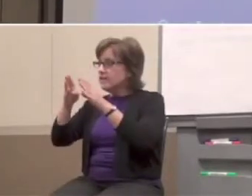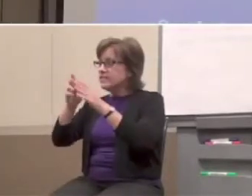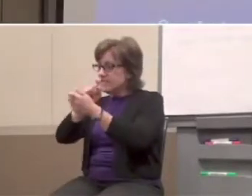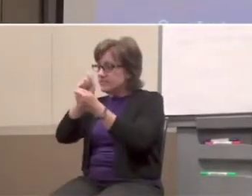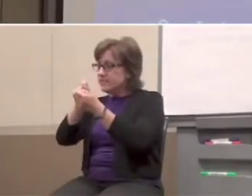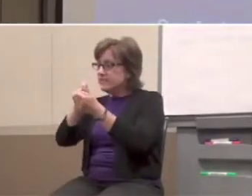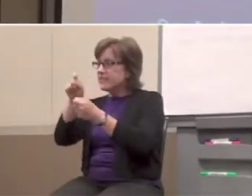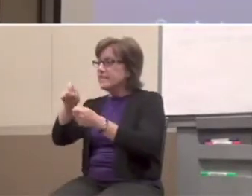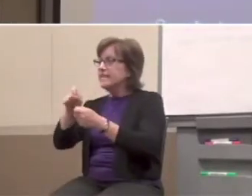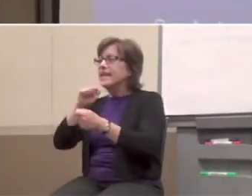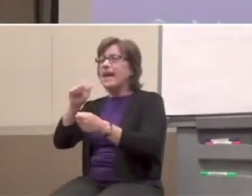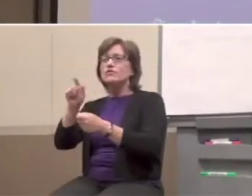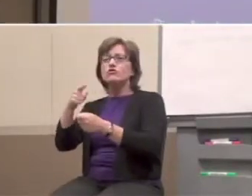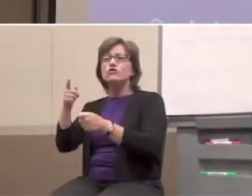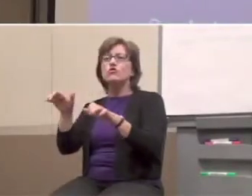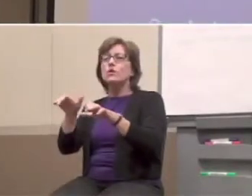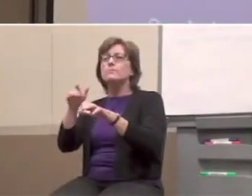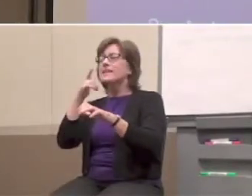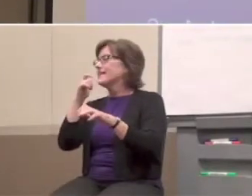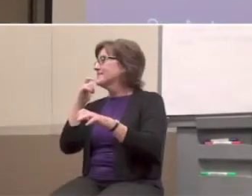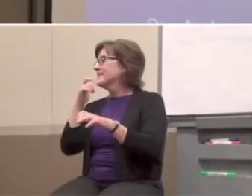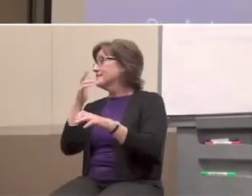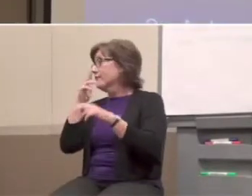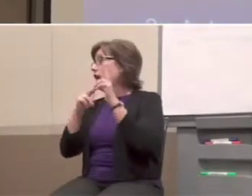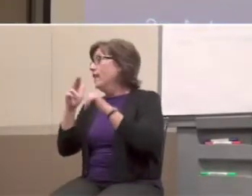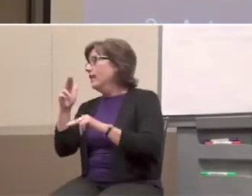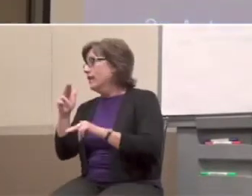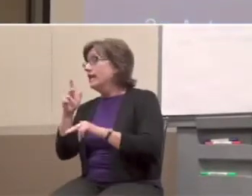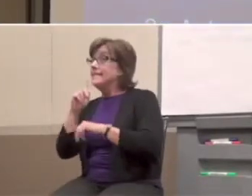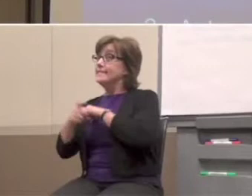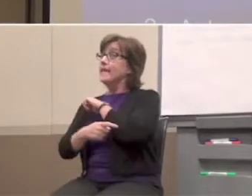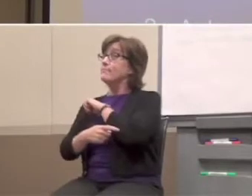fun, which it's tempting, okay? But you can